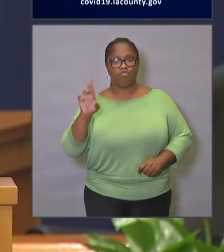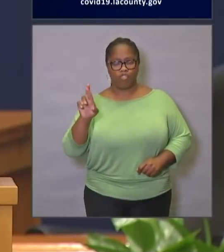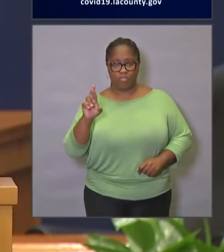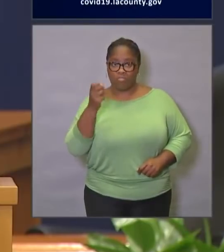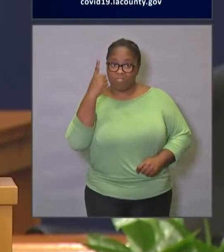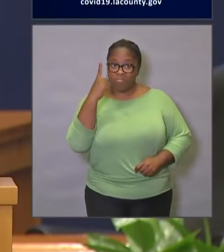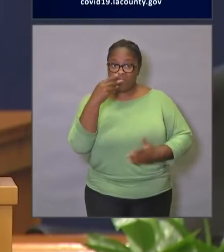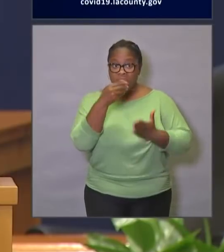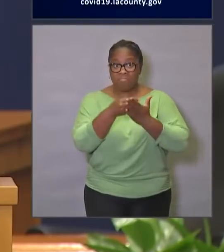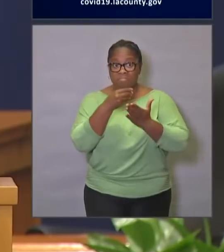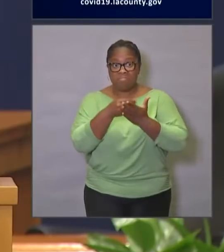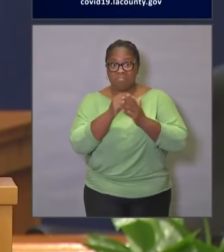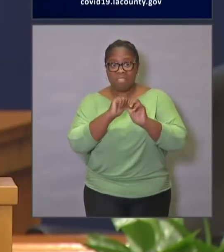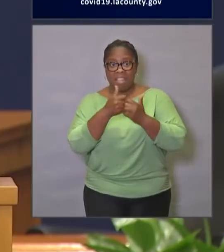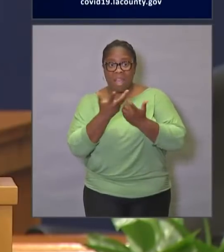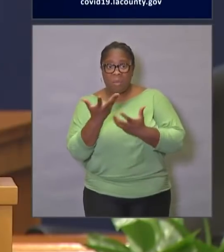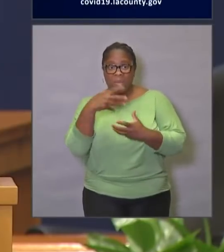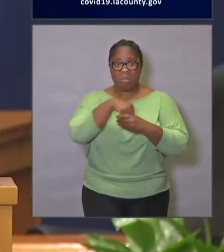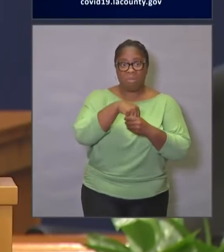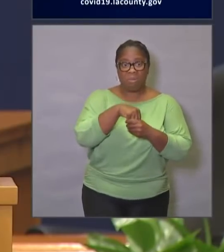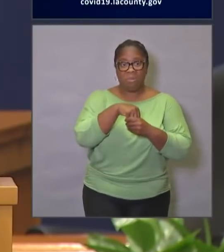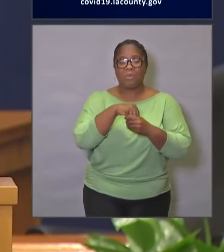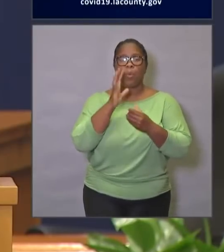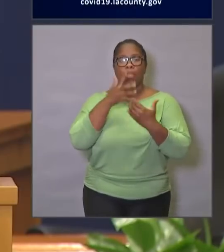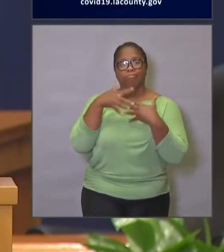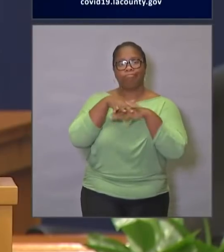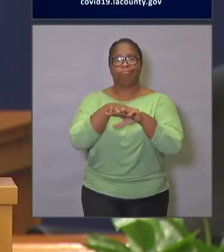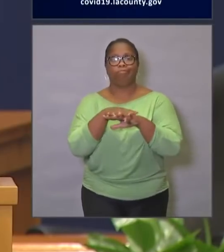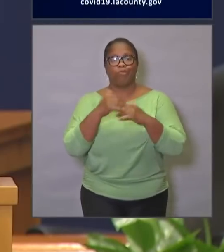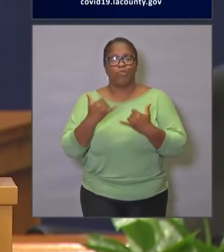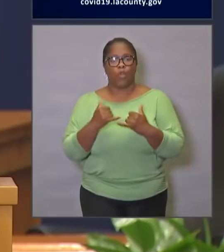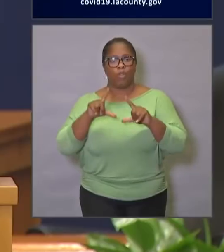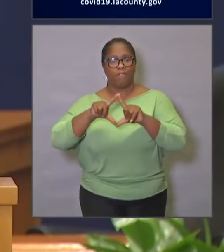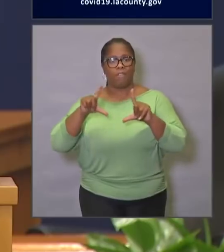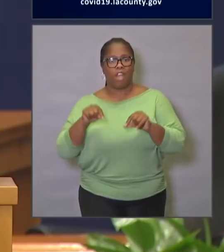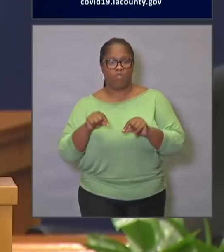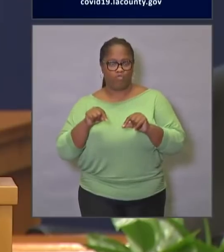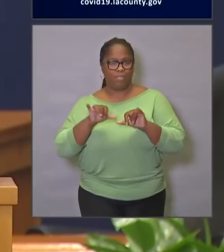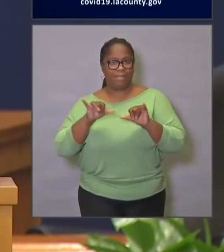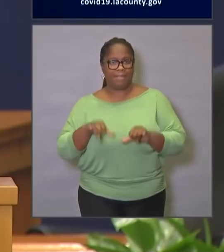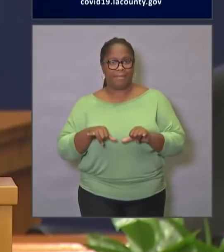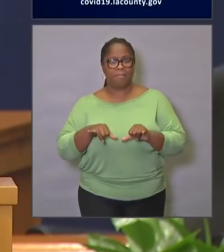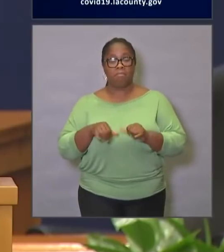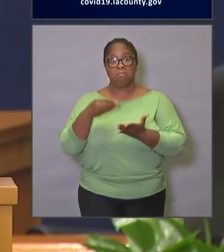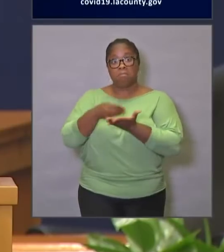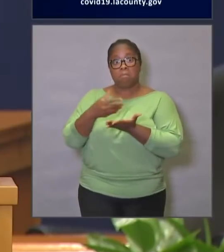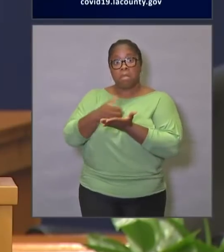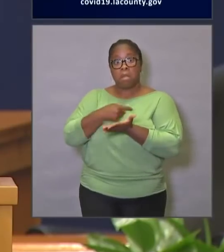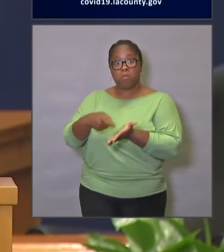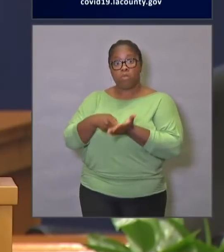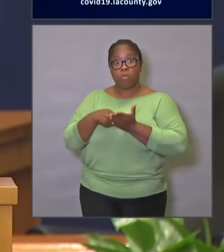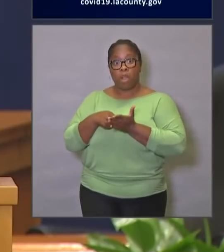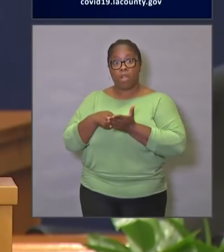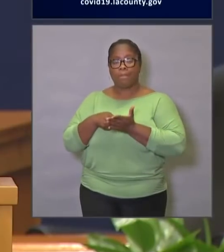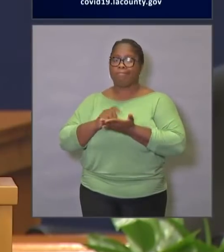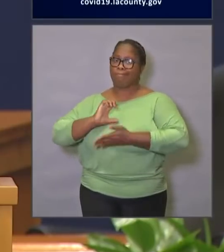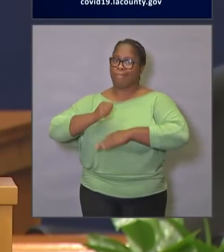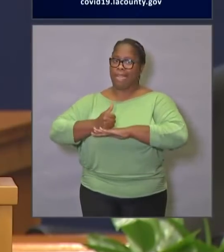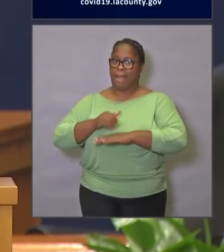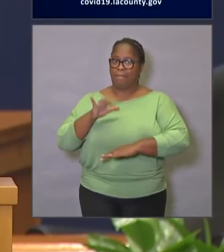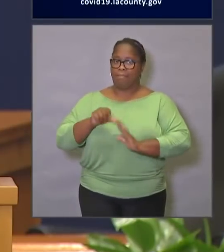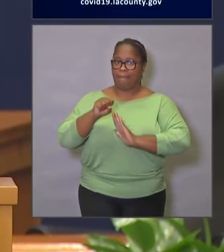into the existing voucher system. Income eligibility for accessing the vouchers will be set by the